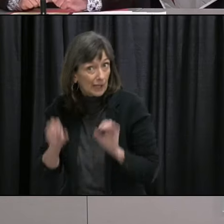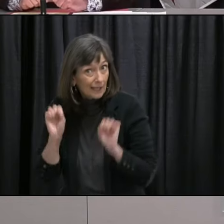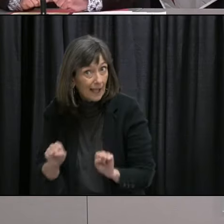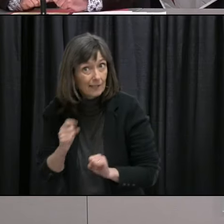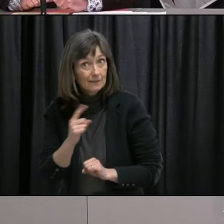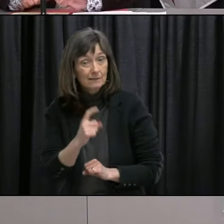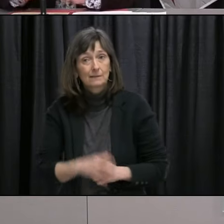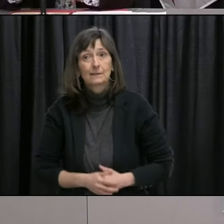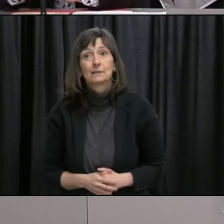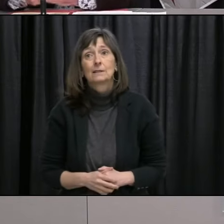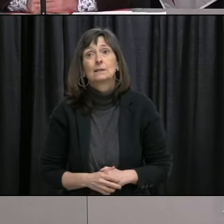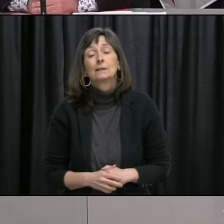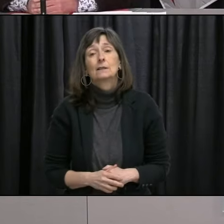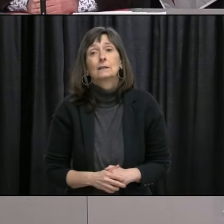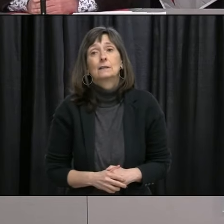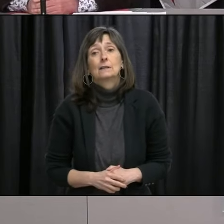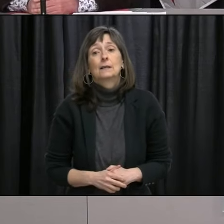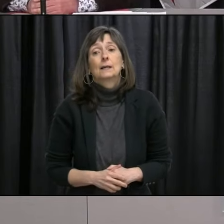of gathering?